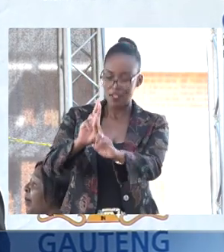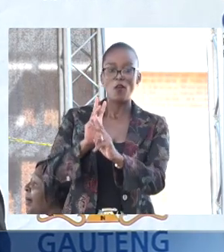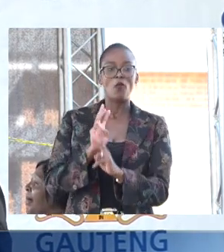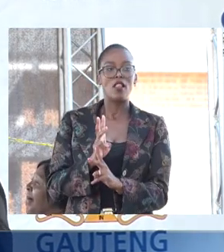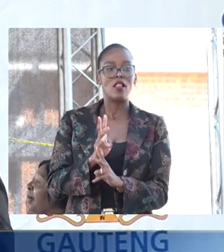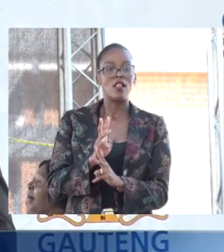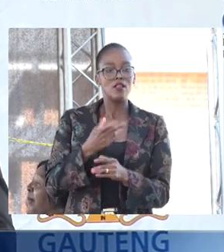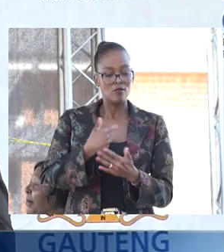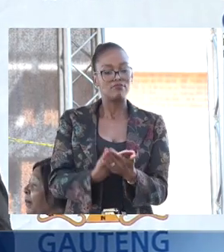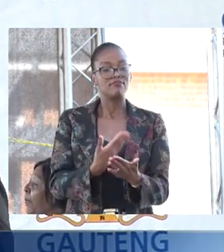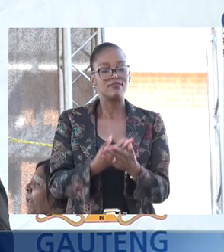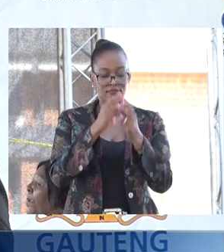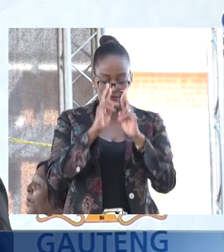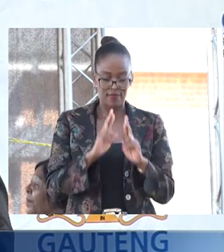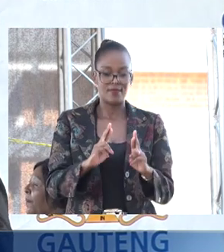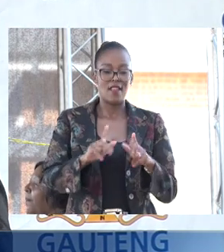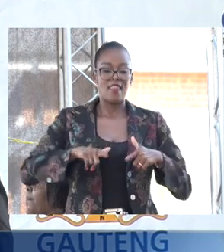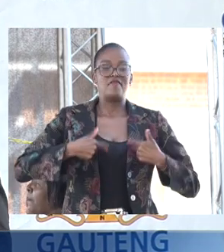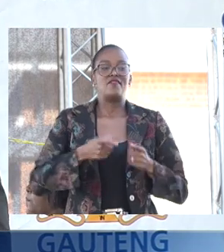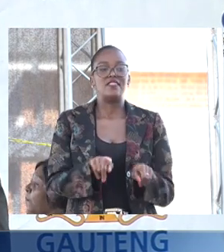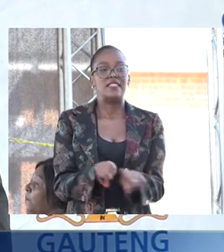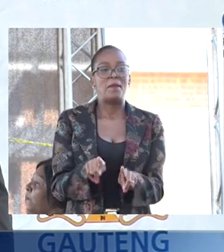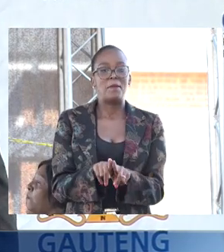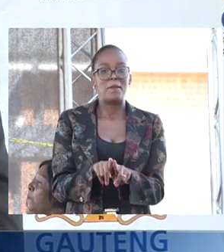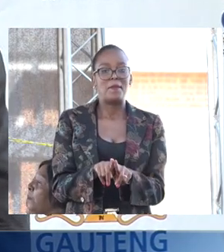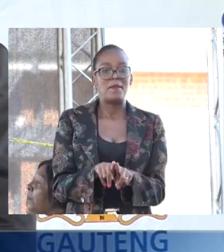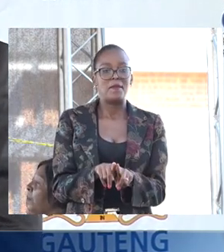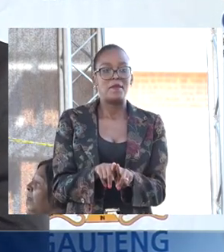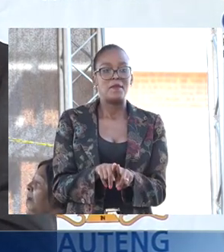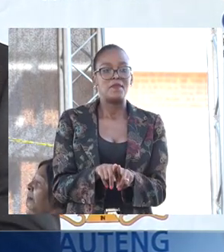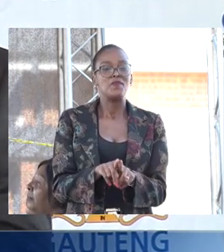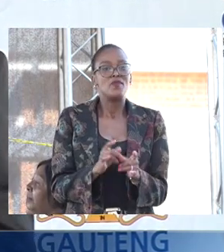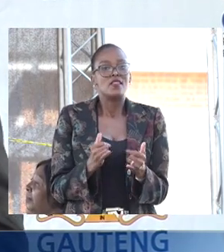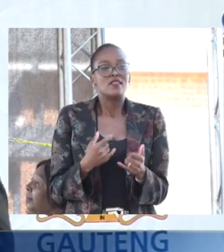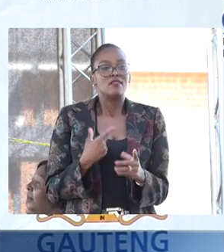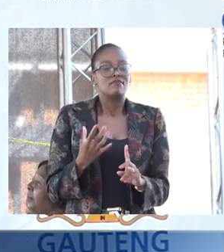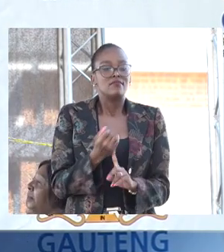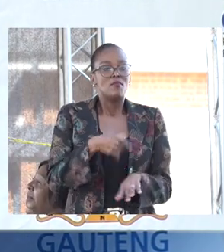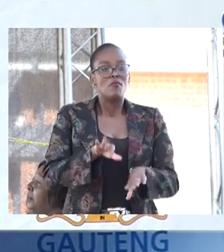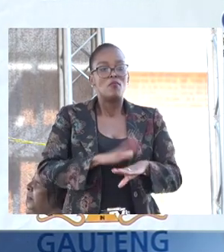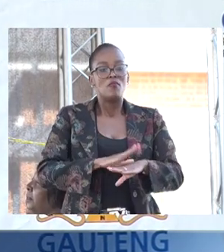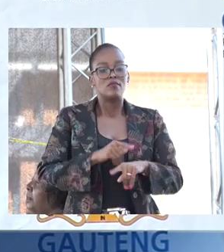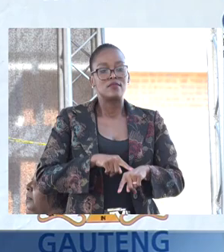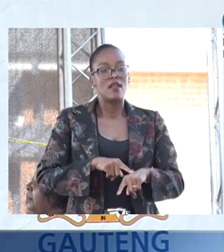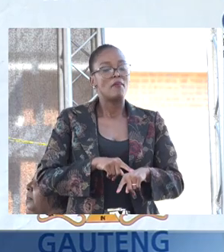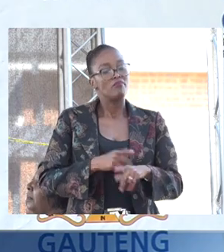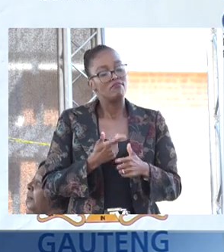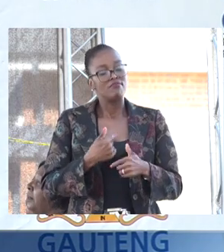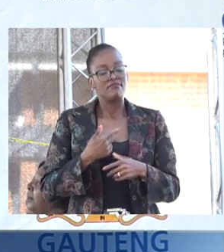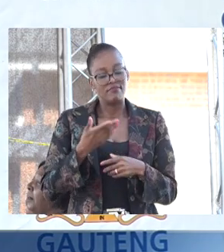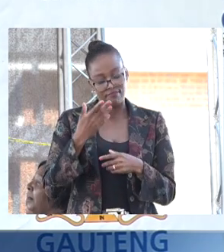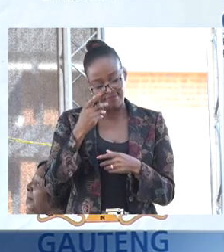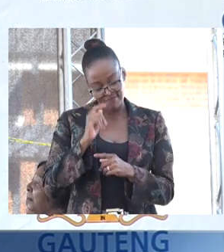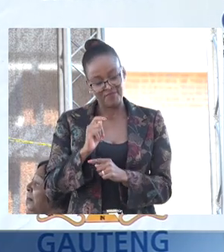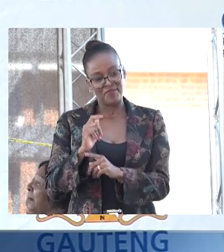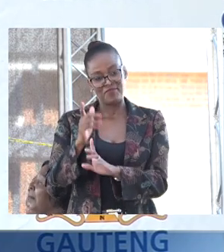that they will be able to respect life. So therefore, without taking much time, mine was introduced,